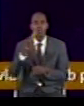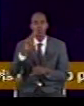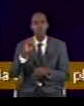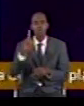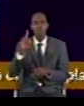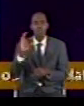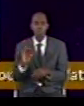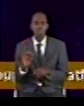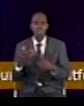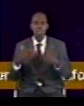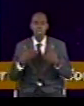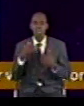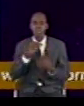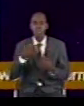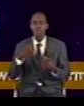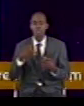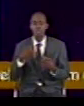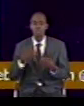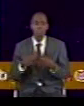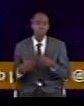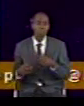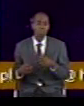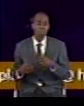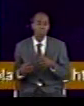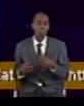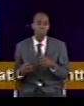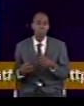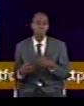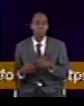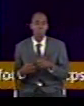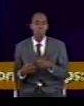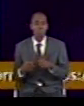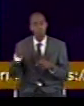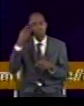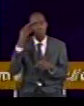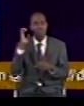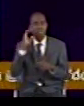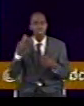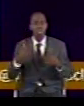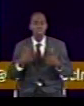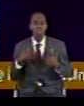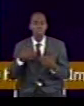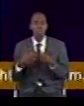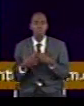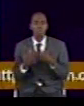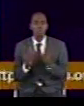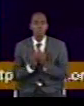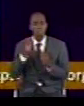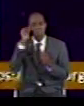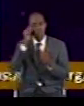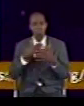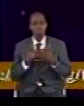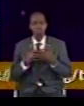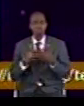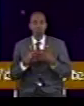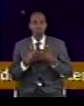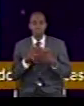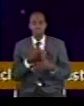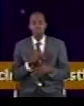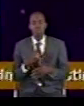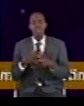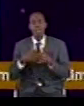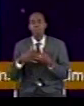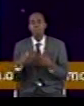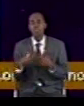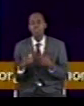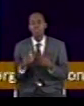tonsillectomy in one of the hospitals here in town because he was having challenge with his breathing. Then afterwards, we